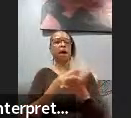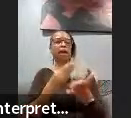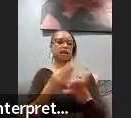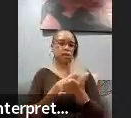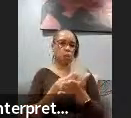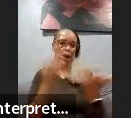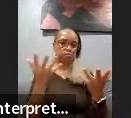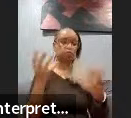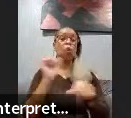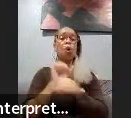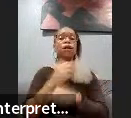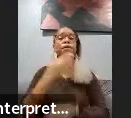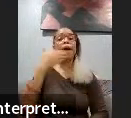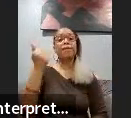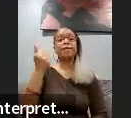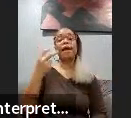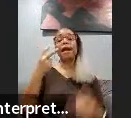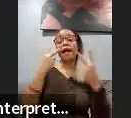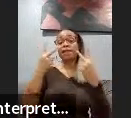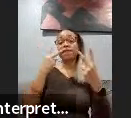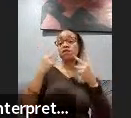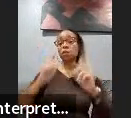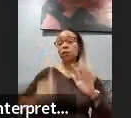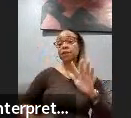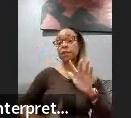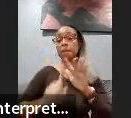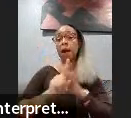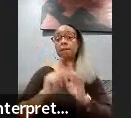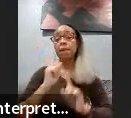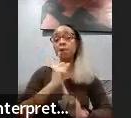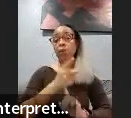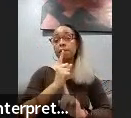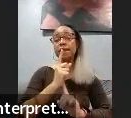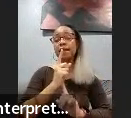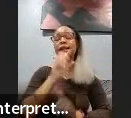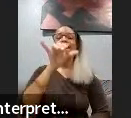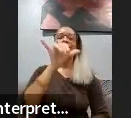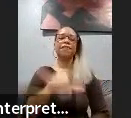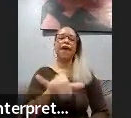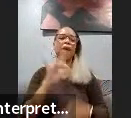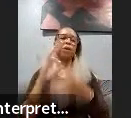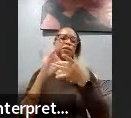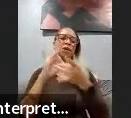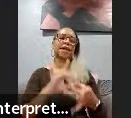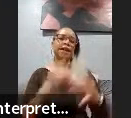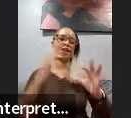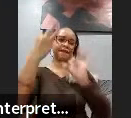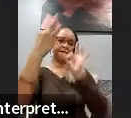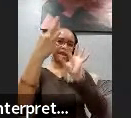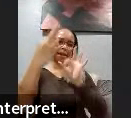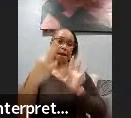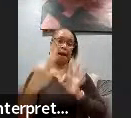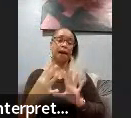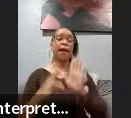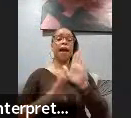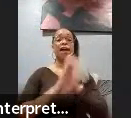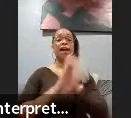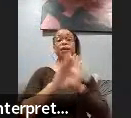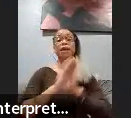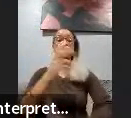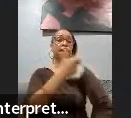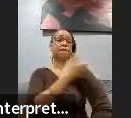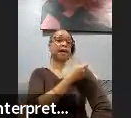then in terms of the visuals, which we're going to bring up in a second, those are, again, were based on feedback as we developed the vaccination